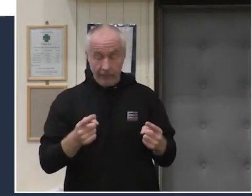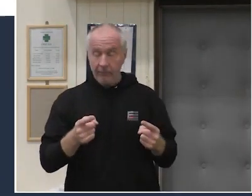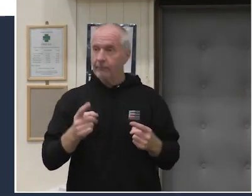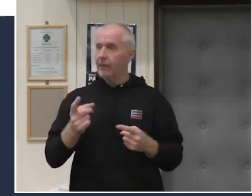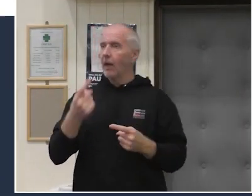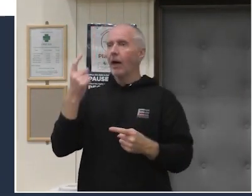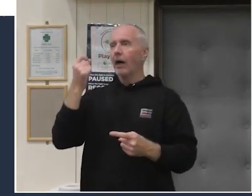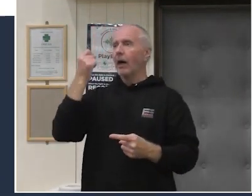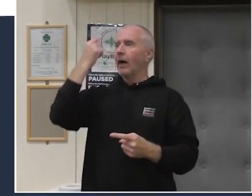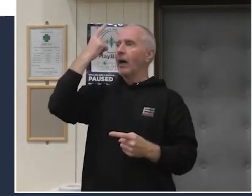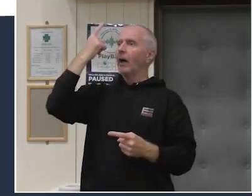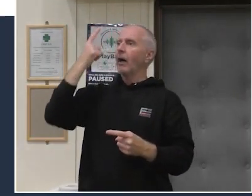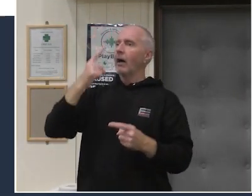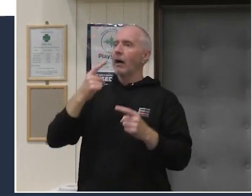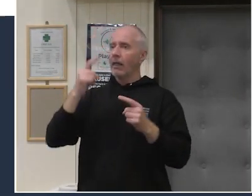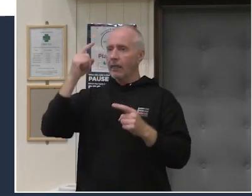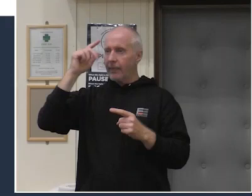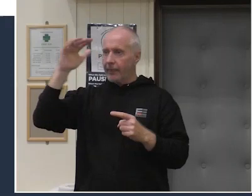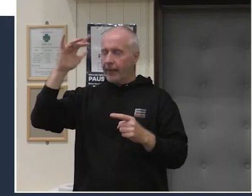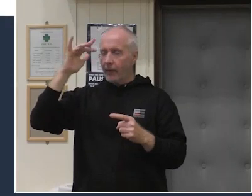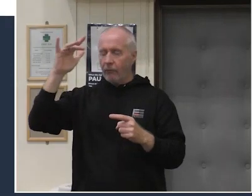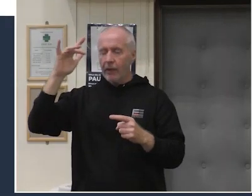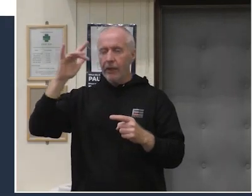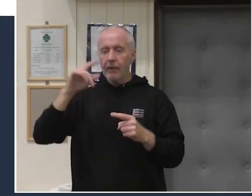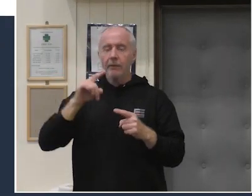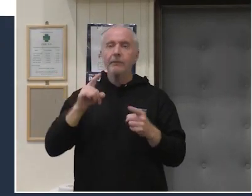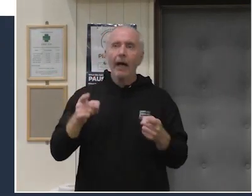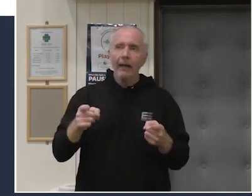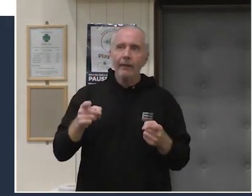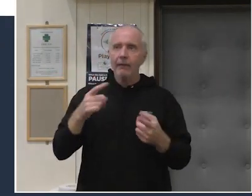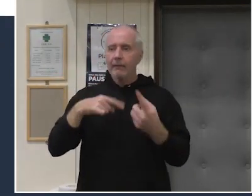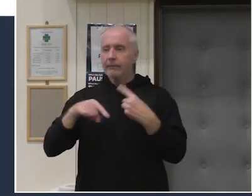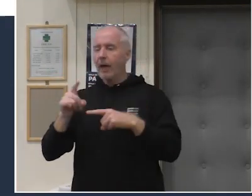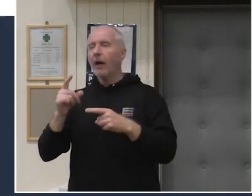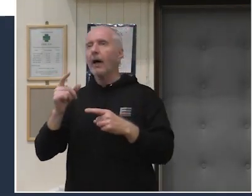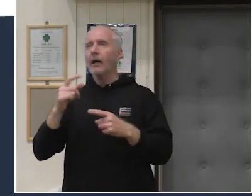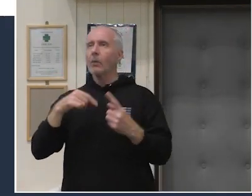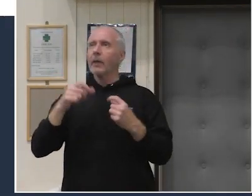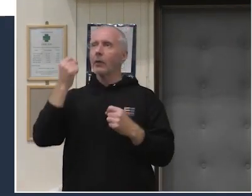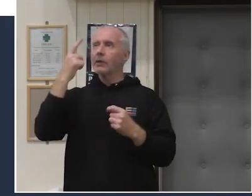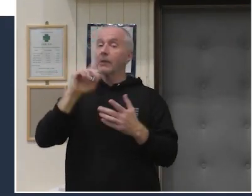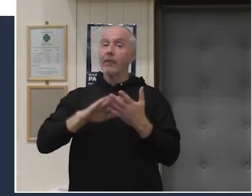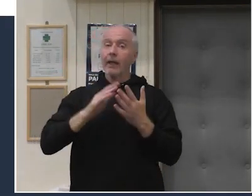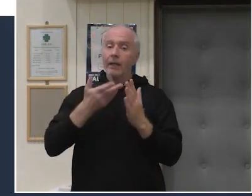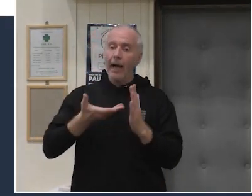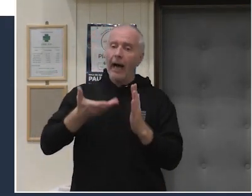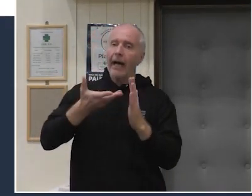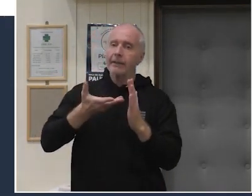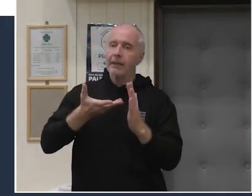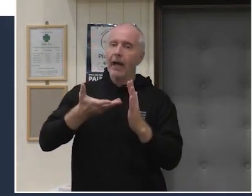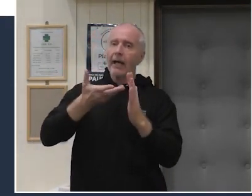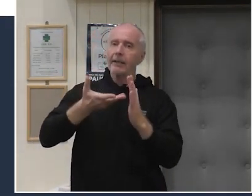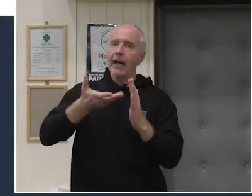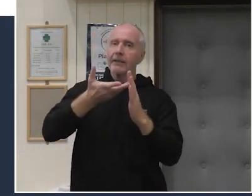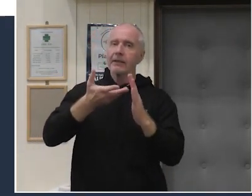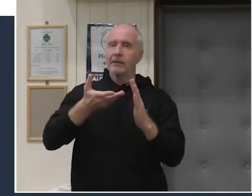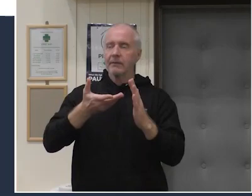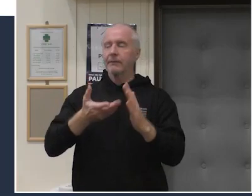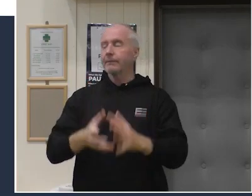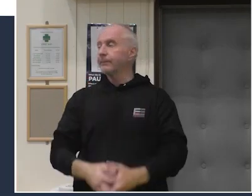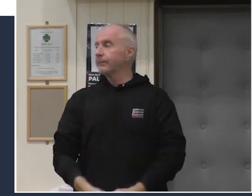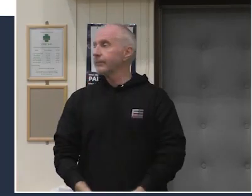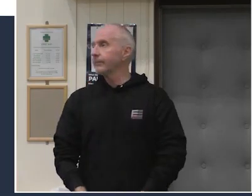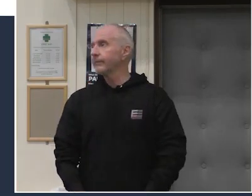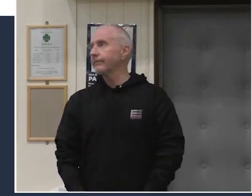up with a theory and adjust what we currently understand and add and append to what we've got.